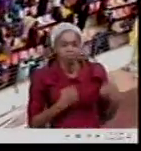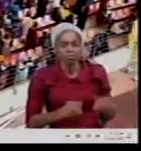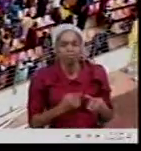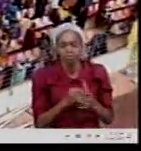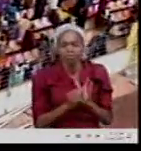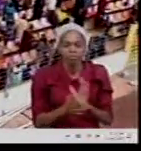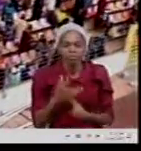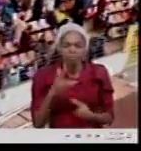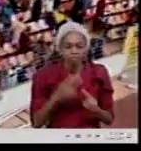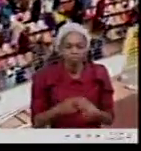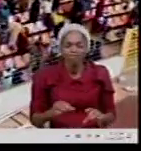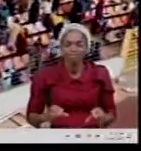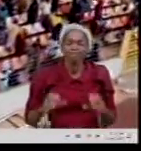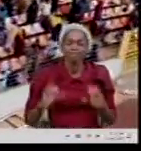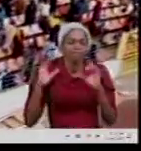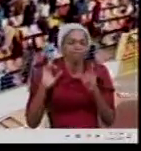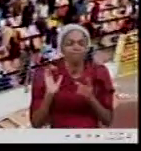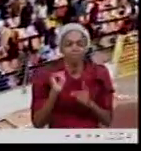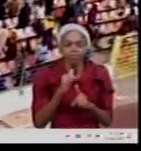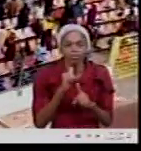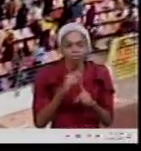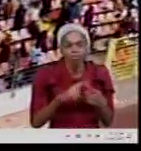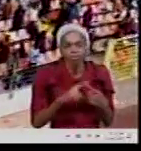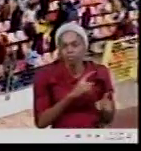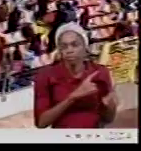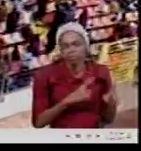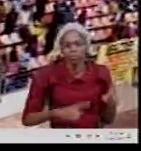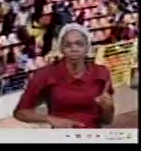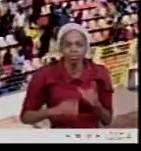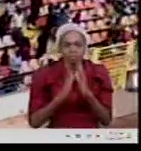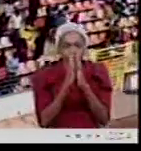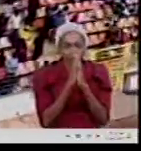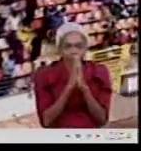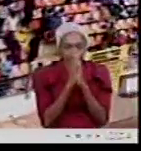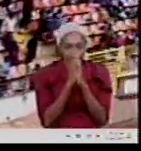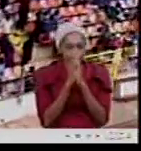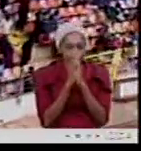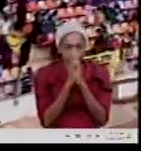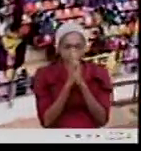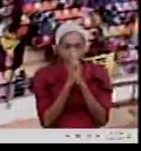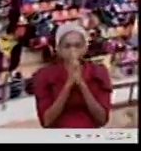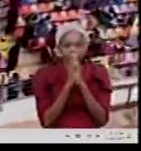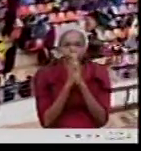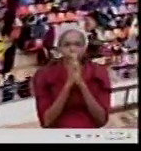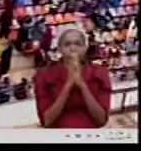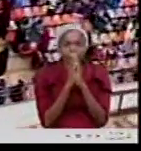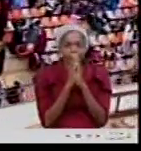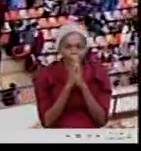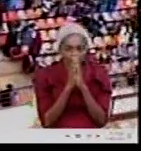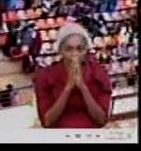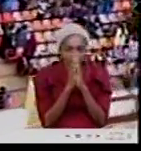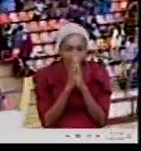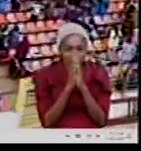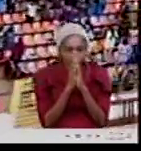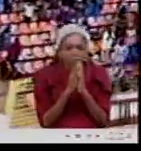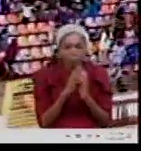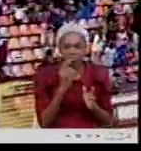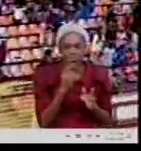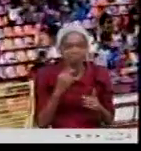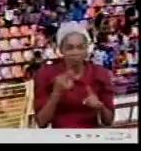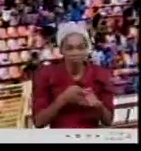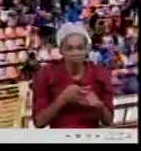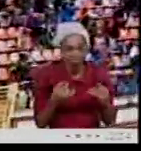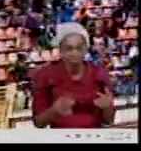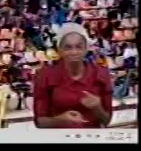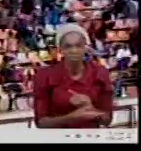today, all through the days of my life, I will serve you. I will serve you. I